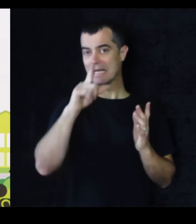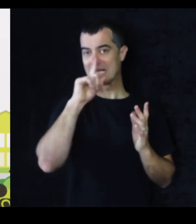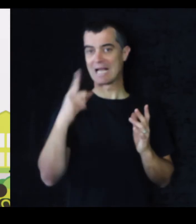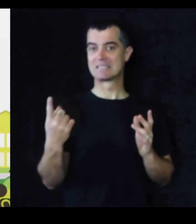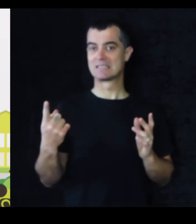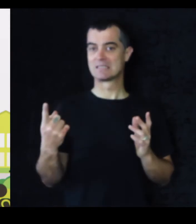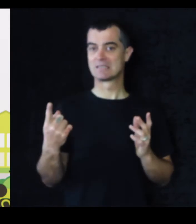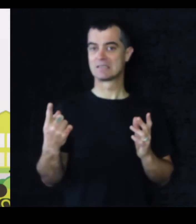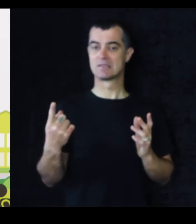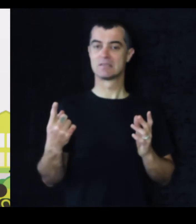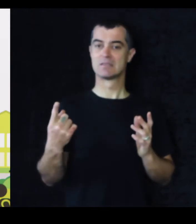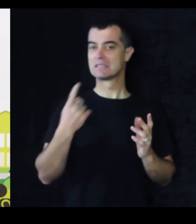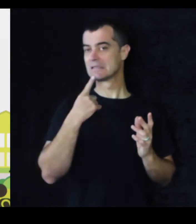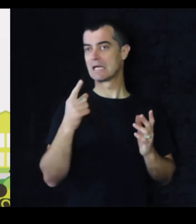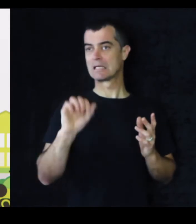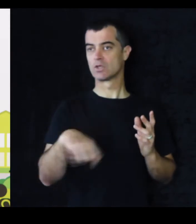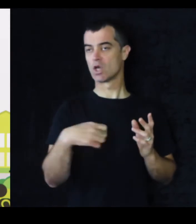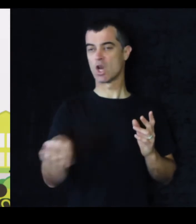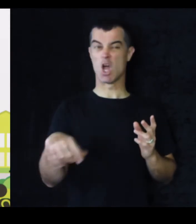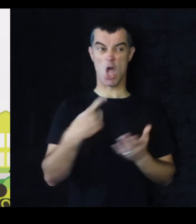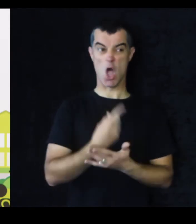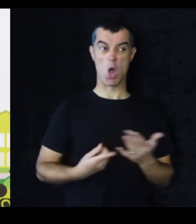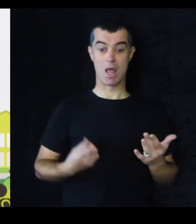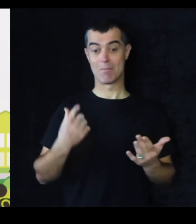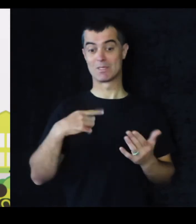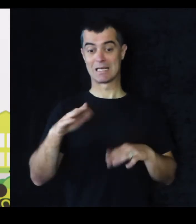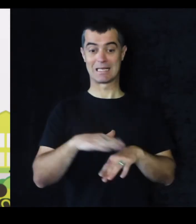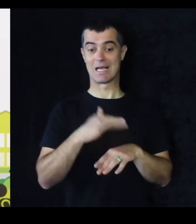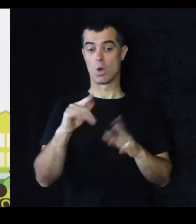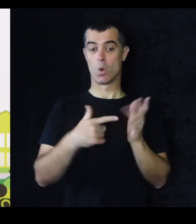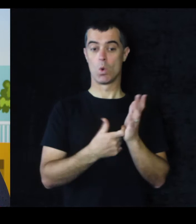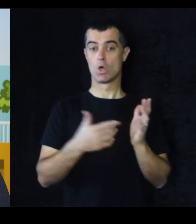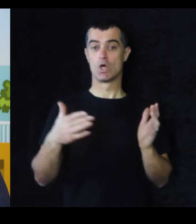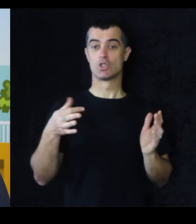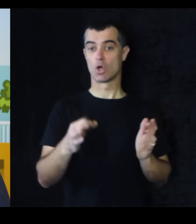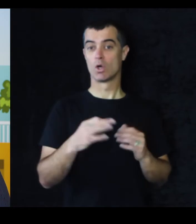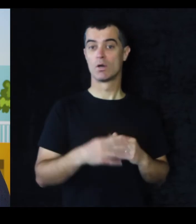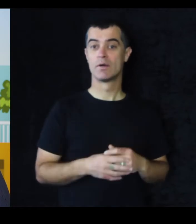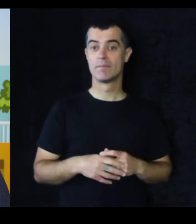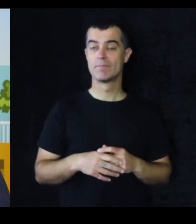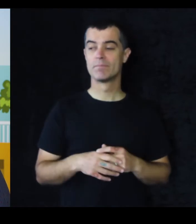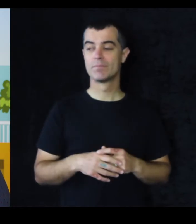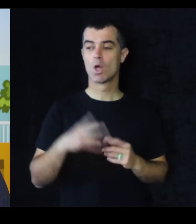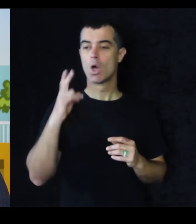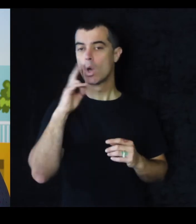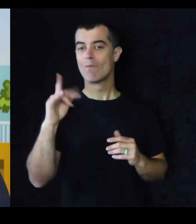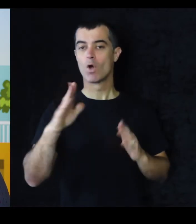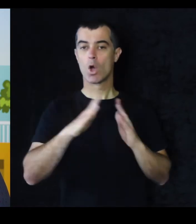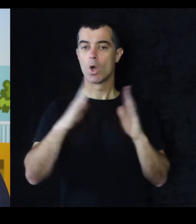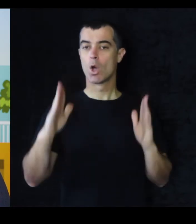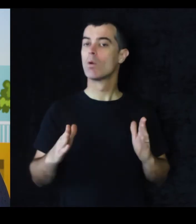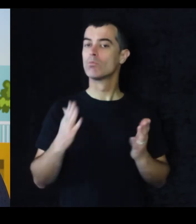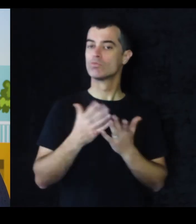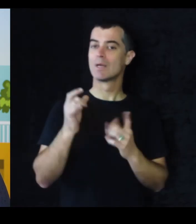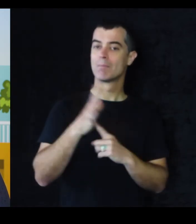can't say yes or no just on the cat or dog. When you're looking for a home, it's really important to